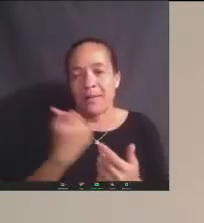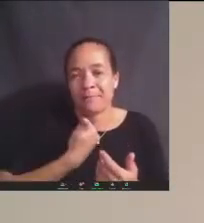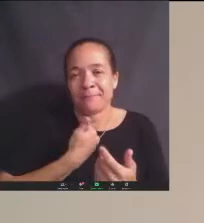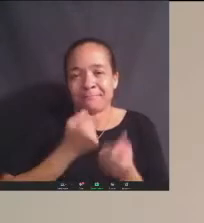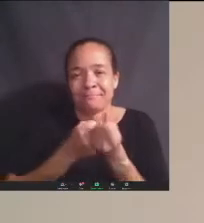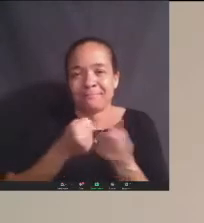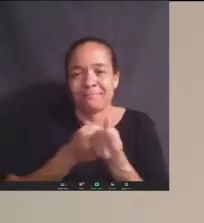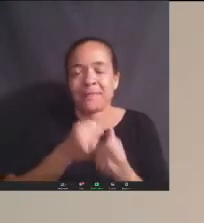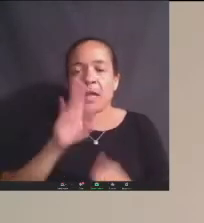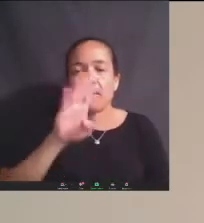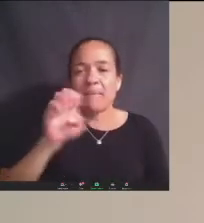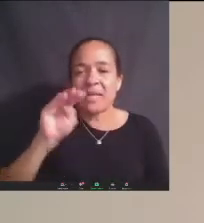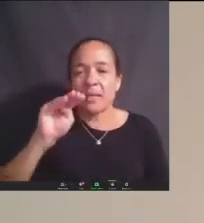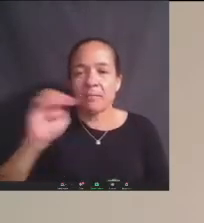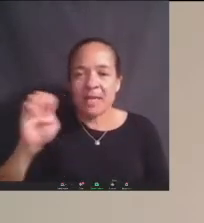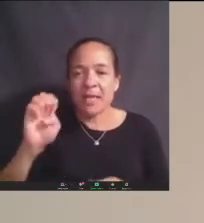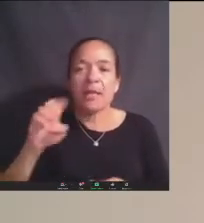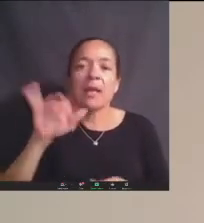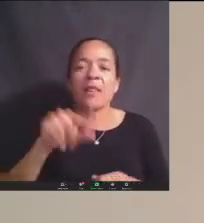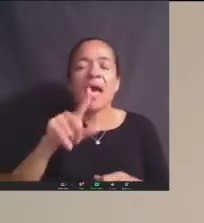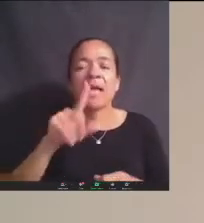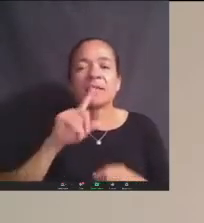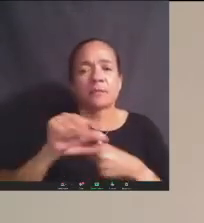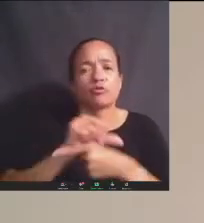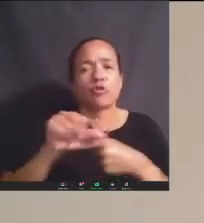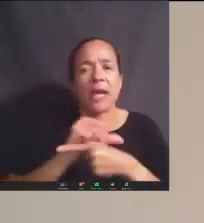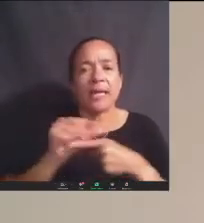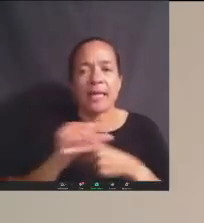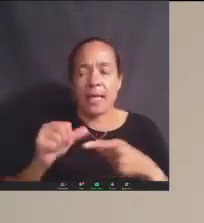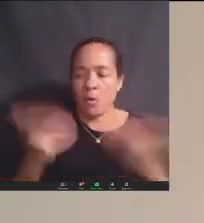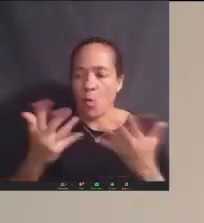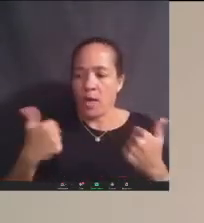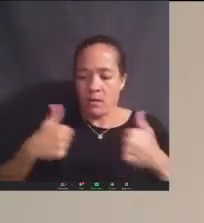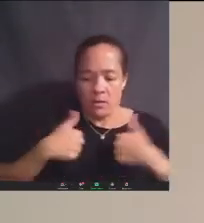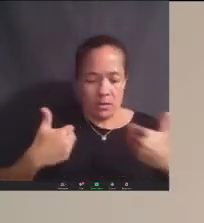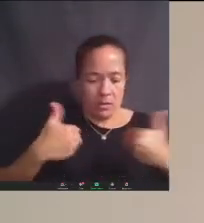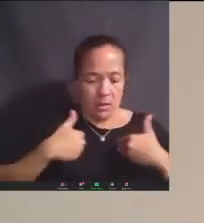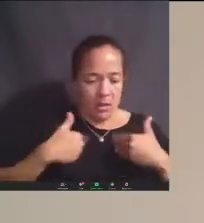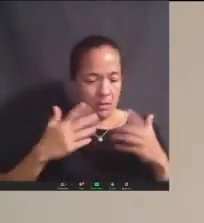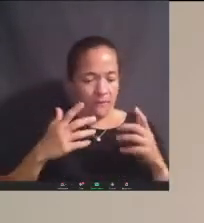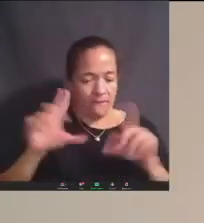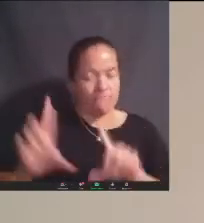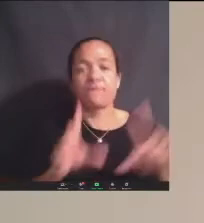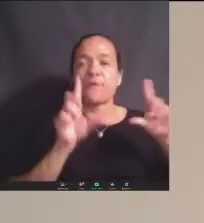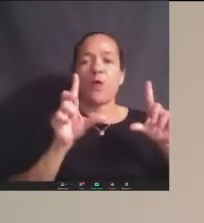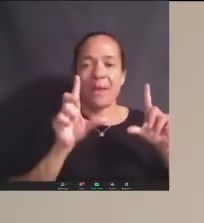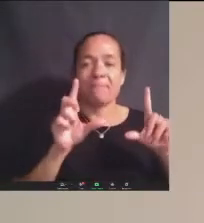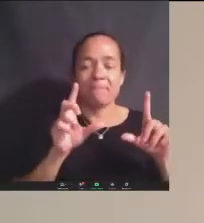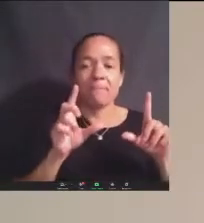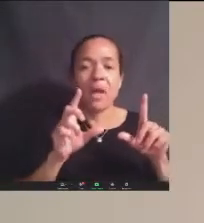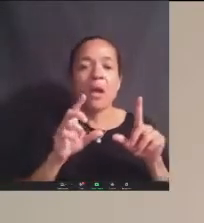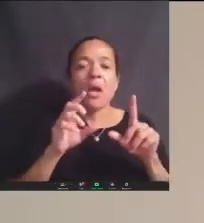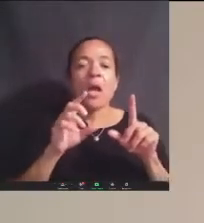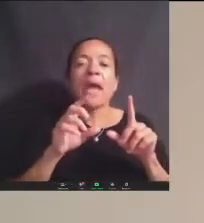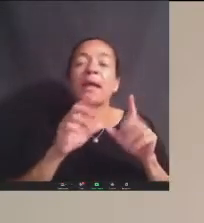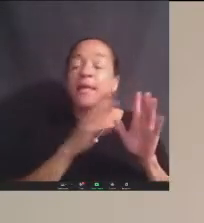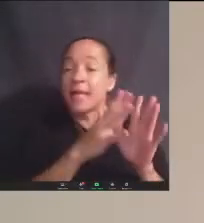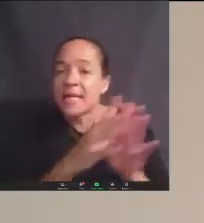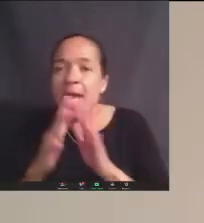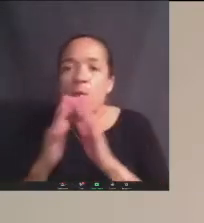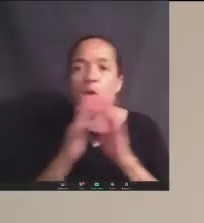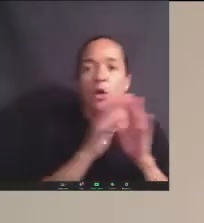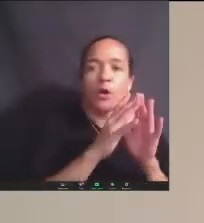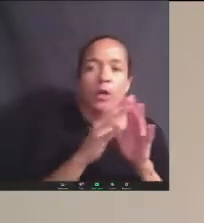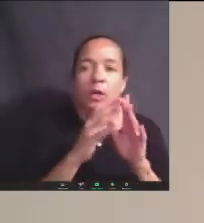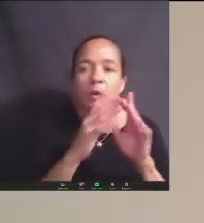also creating a tutorial platform, a learning community, so that you can be around people who are also asset framing. When you talk about habit